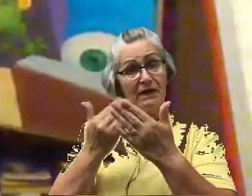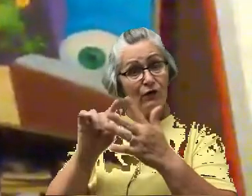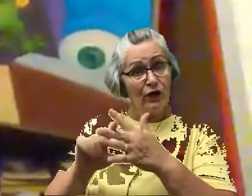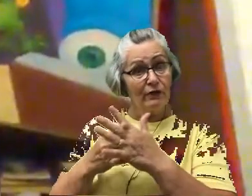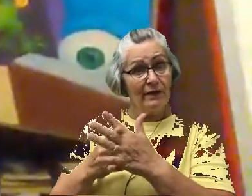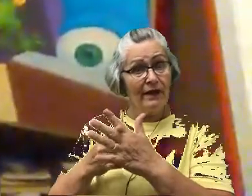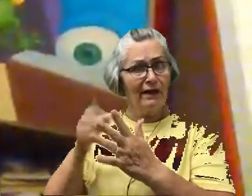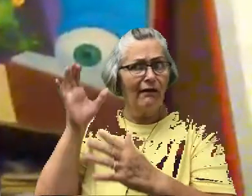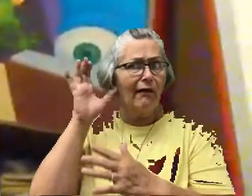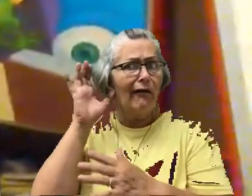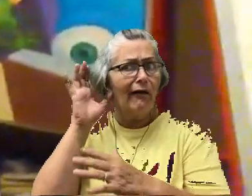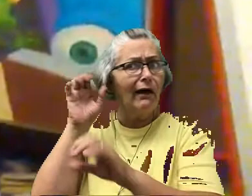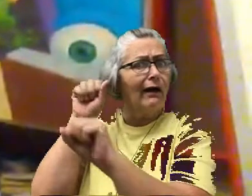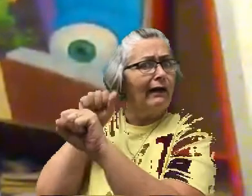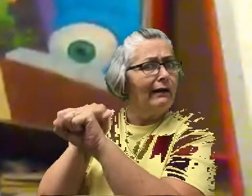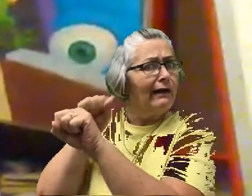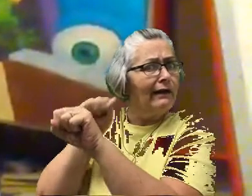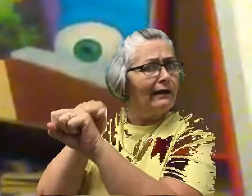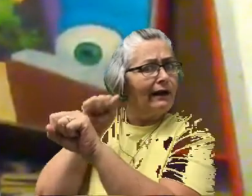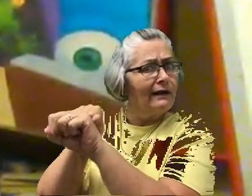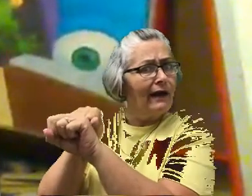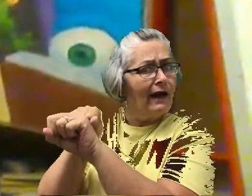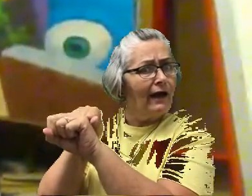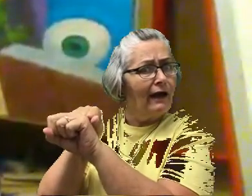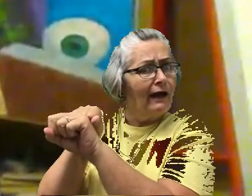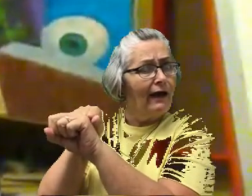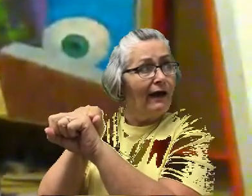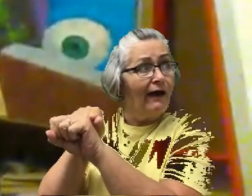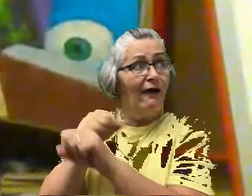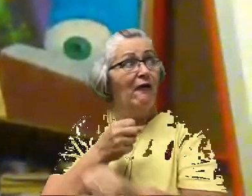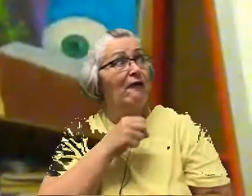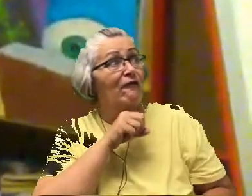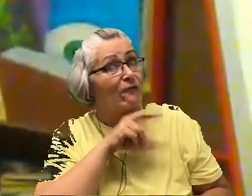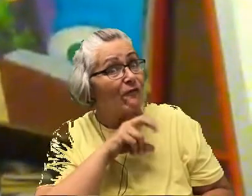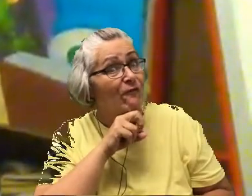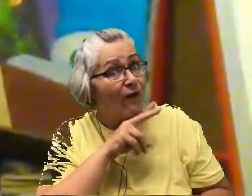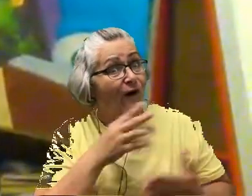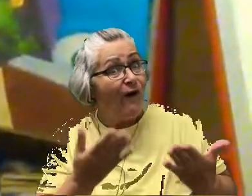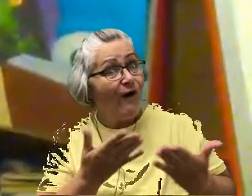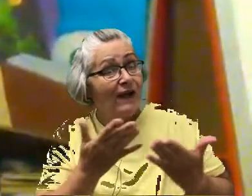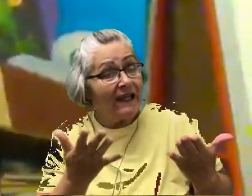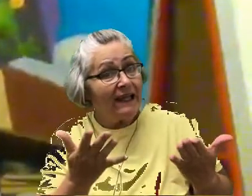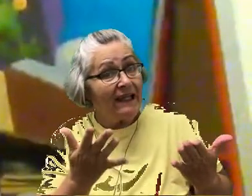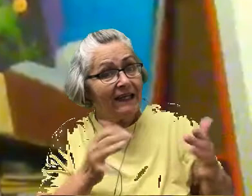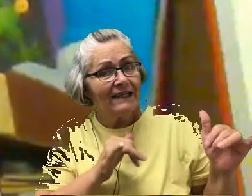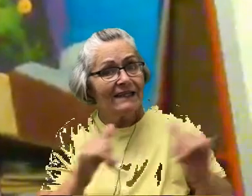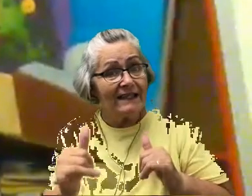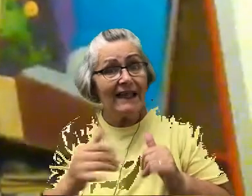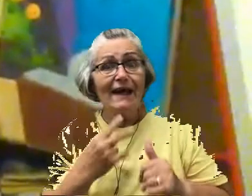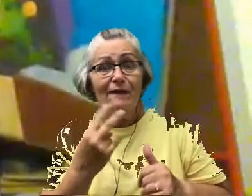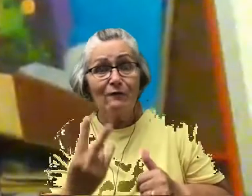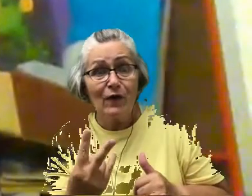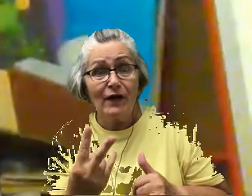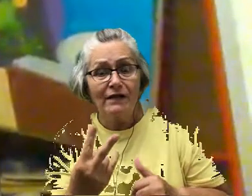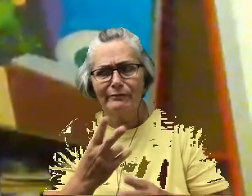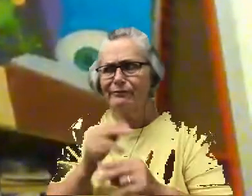heard another knock-knockety-knocking at his door. "It's Froggy," croaked the same deep voice.